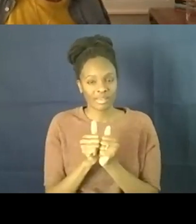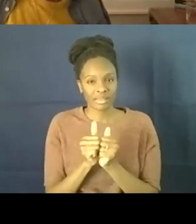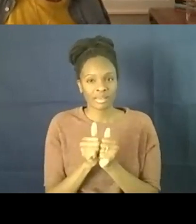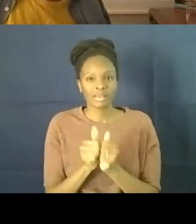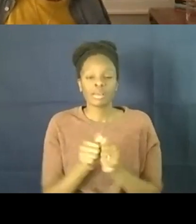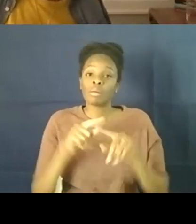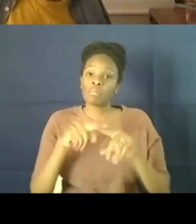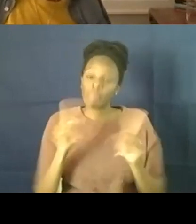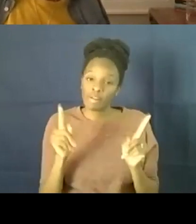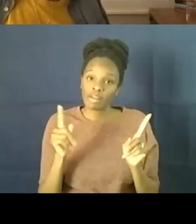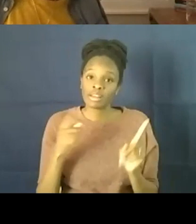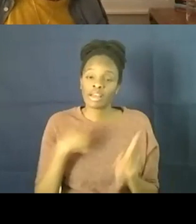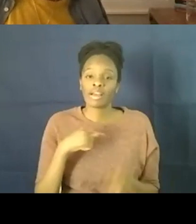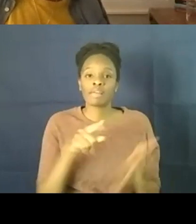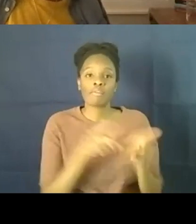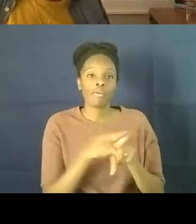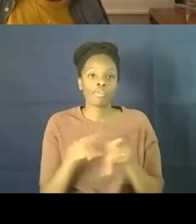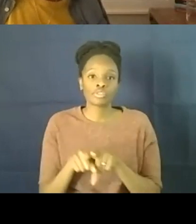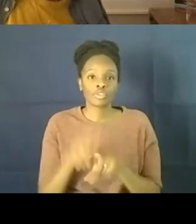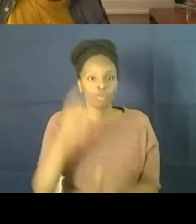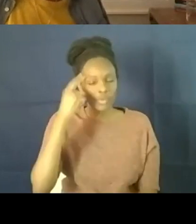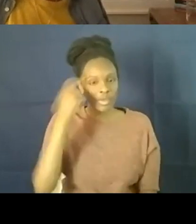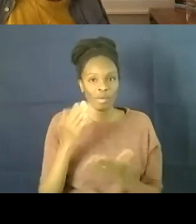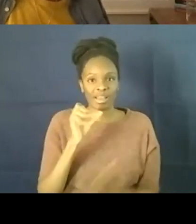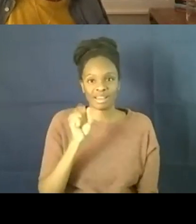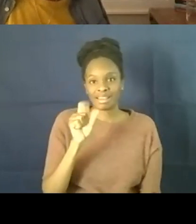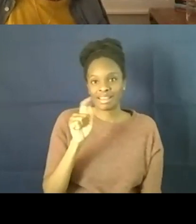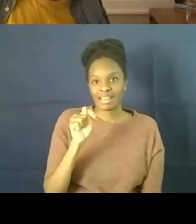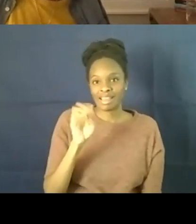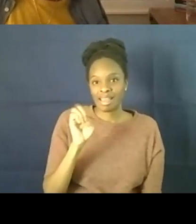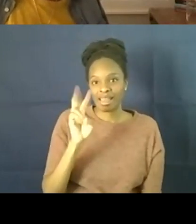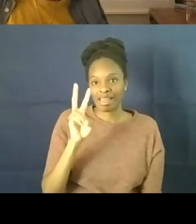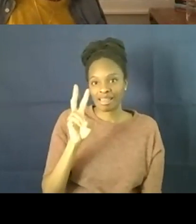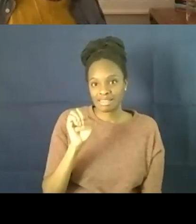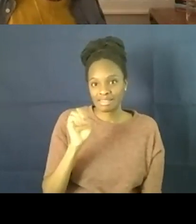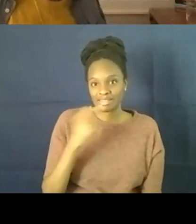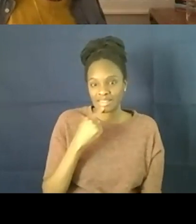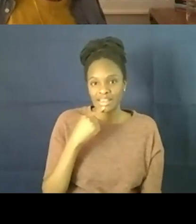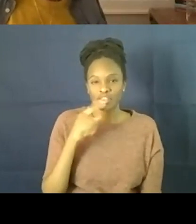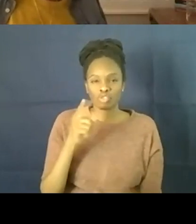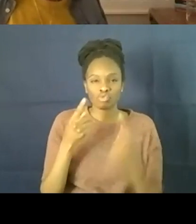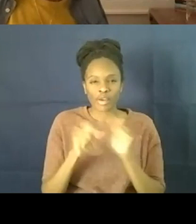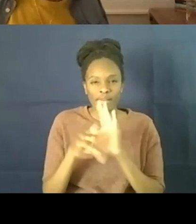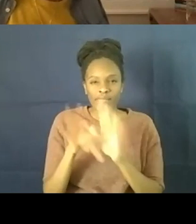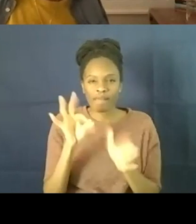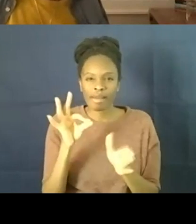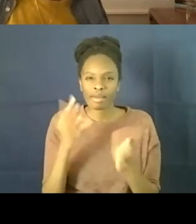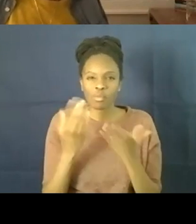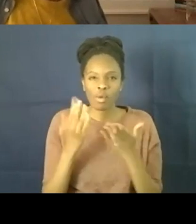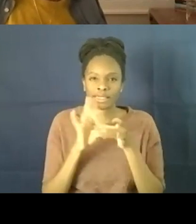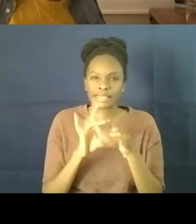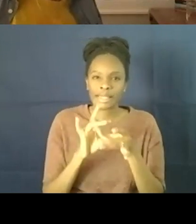But that said, I also think, like Steven said, I think you do try to find the kind of keystone that connects you to somebody. And I